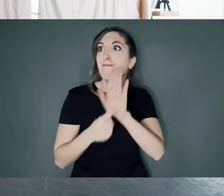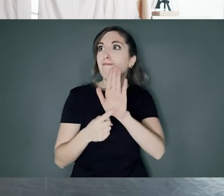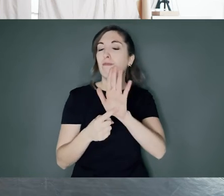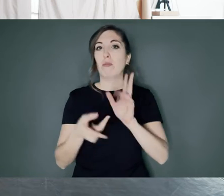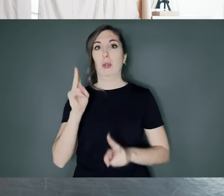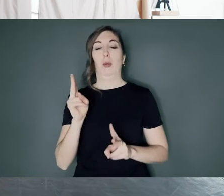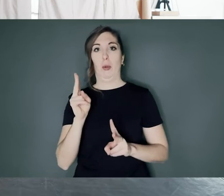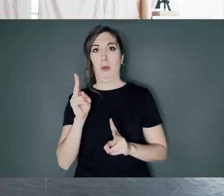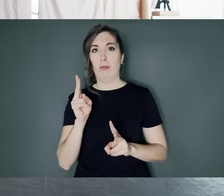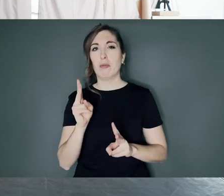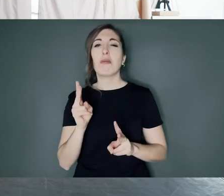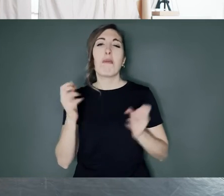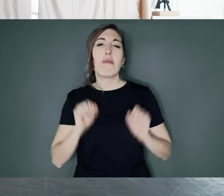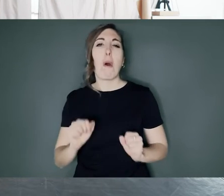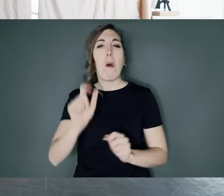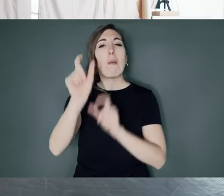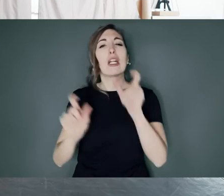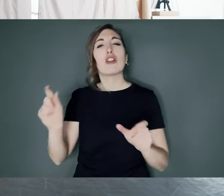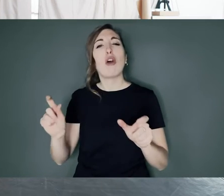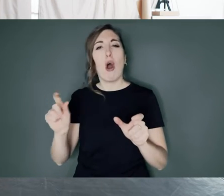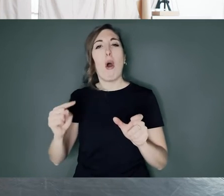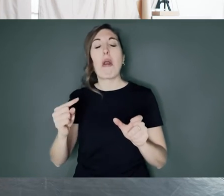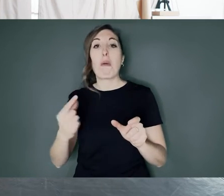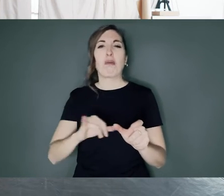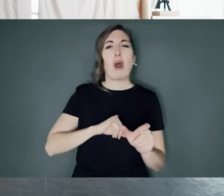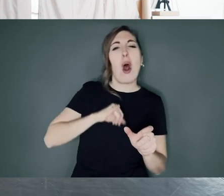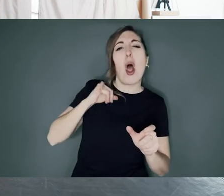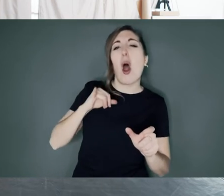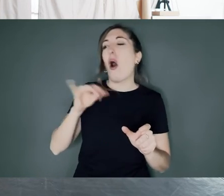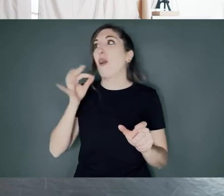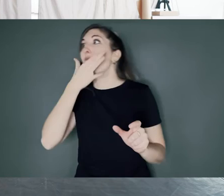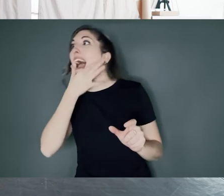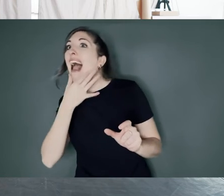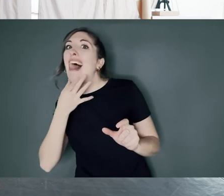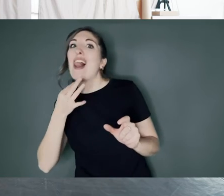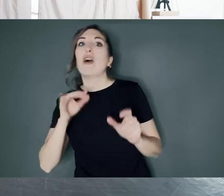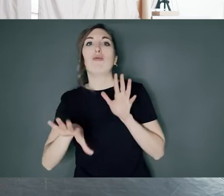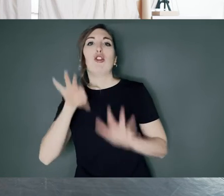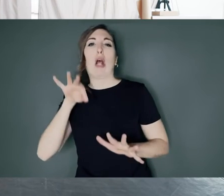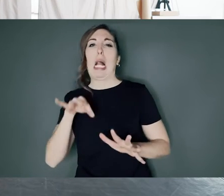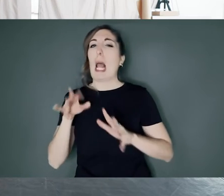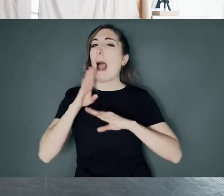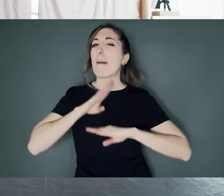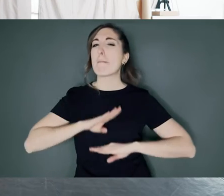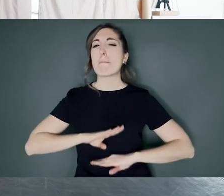And it can make some things more evident. Some people choose to suppress